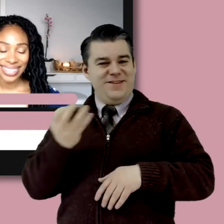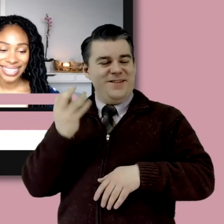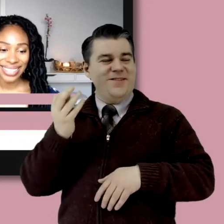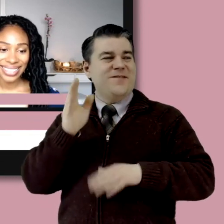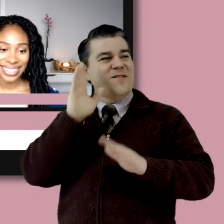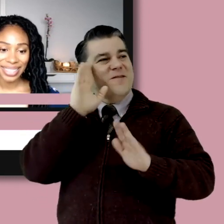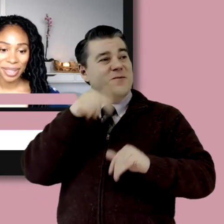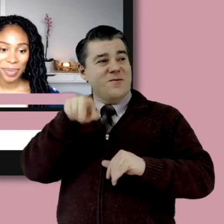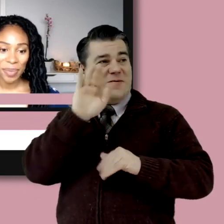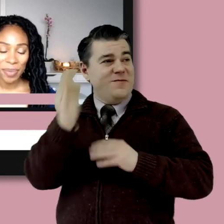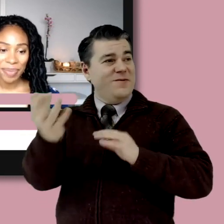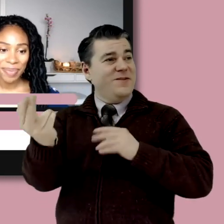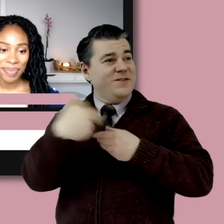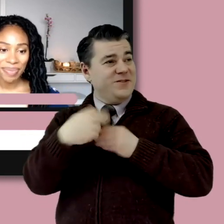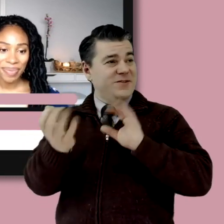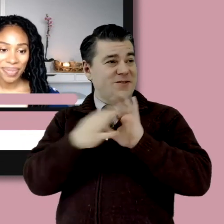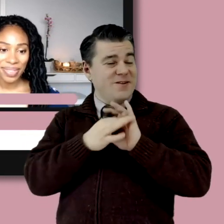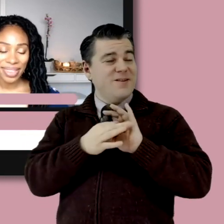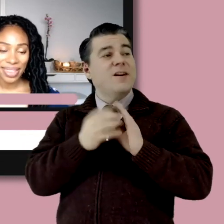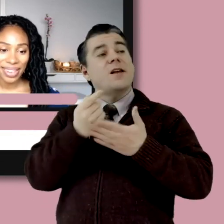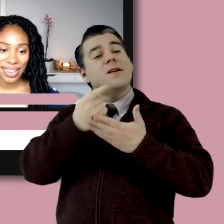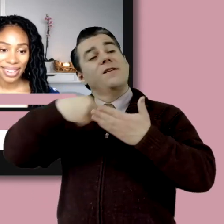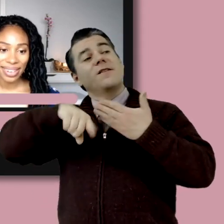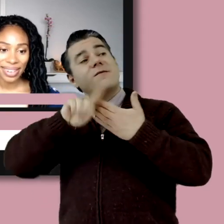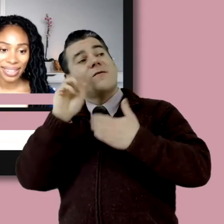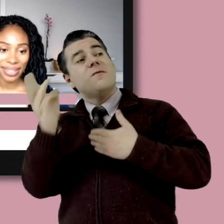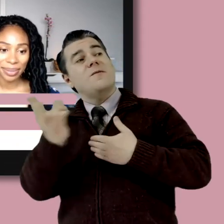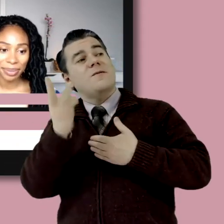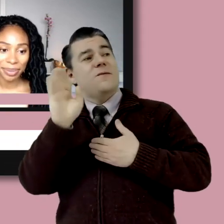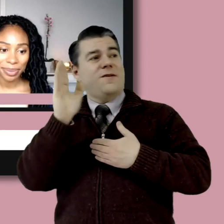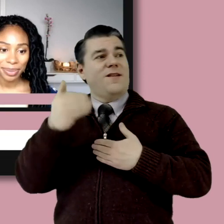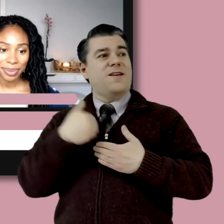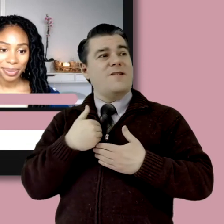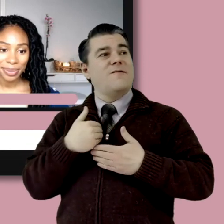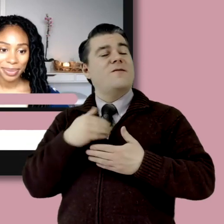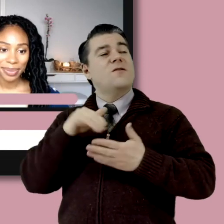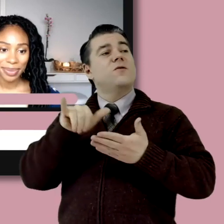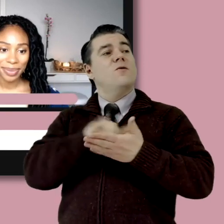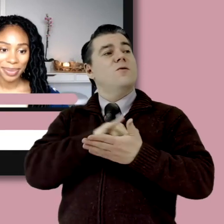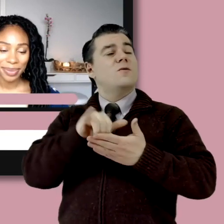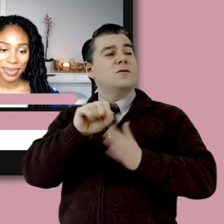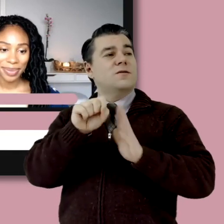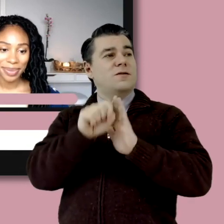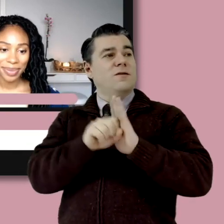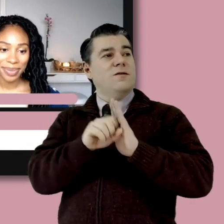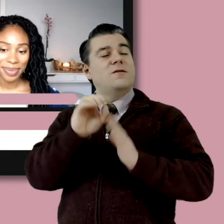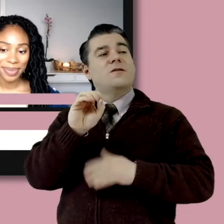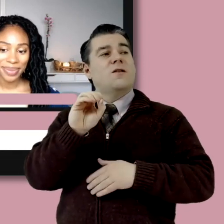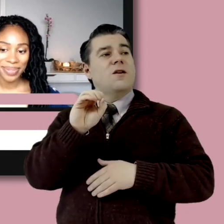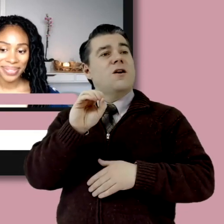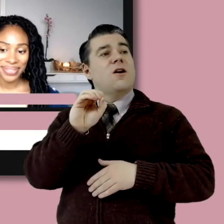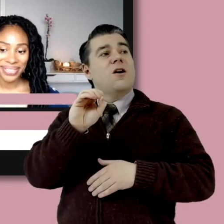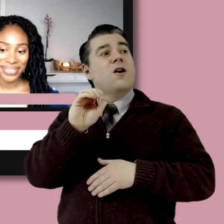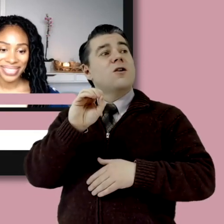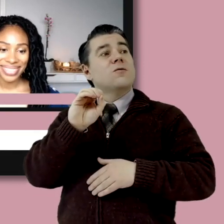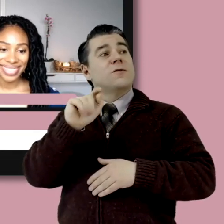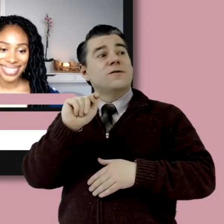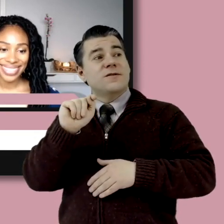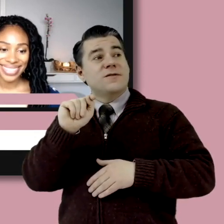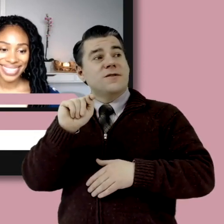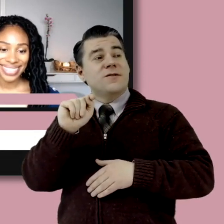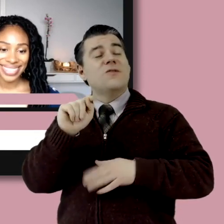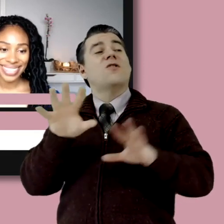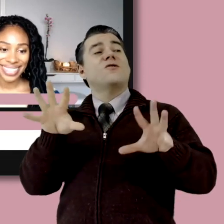And next week, for Wednesday, we'll be having the New York State Occupational Therapy Conference joining us,